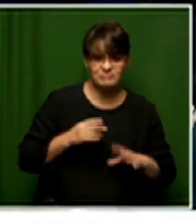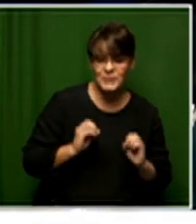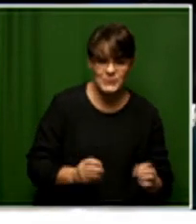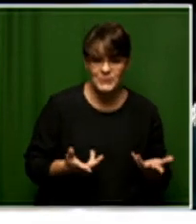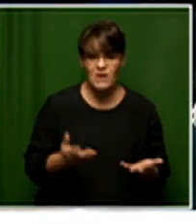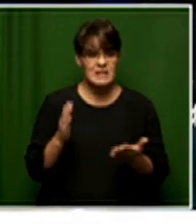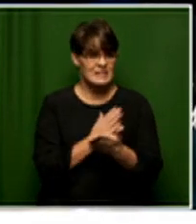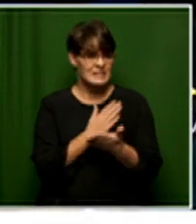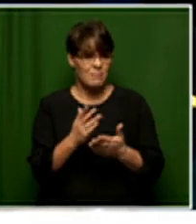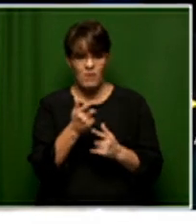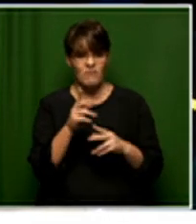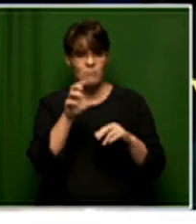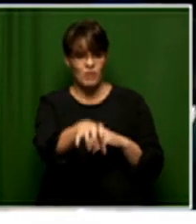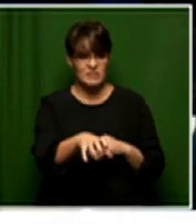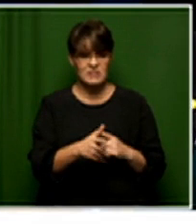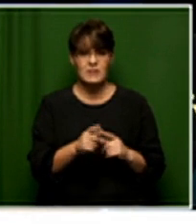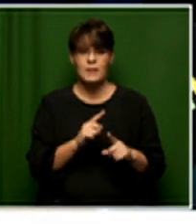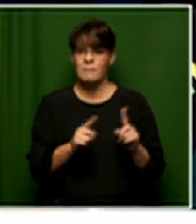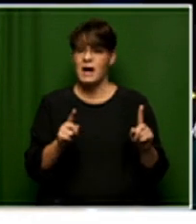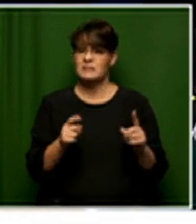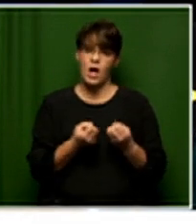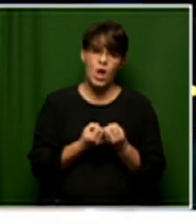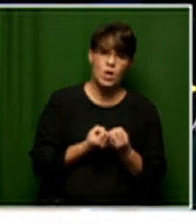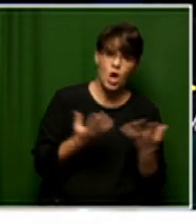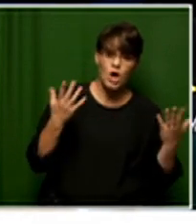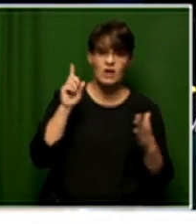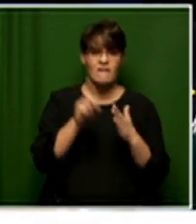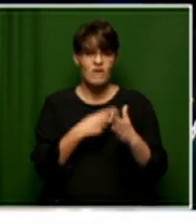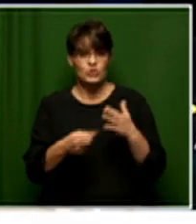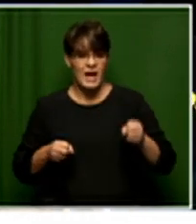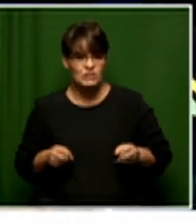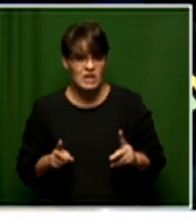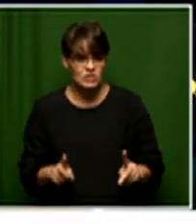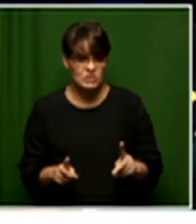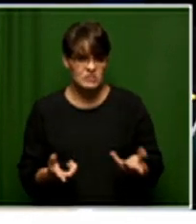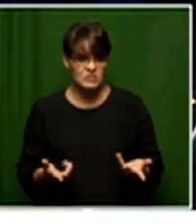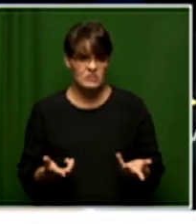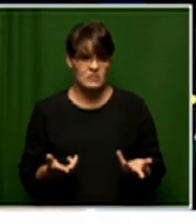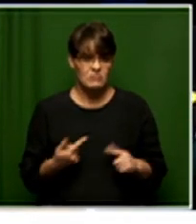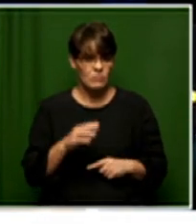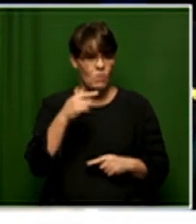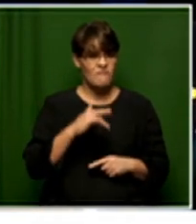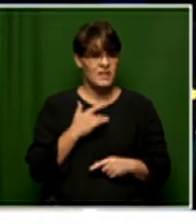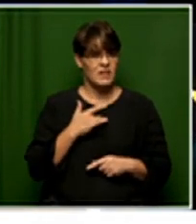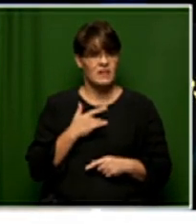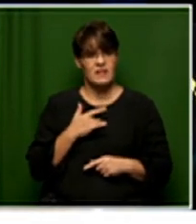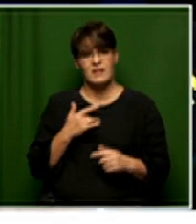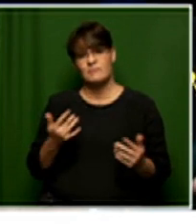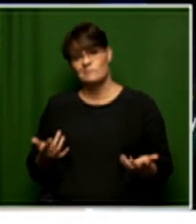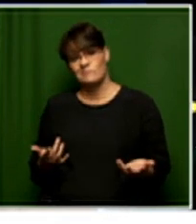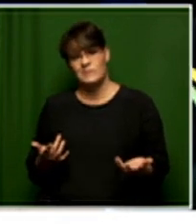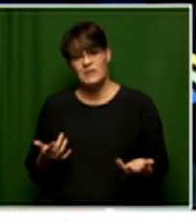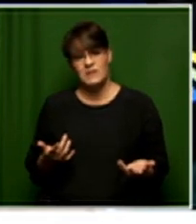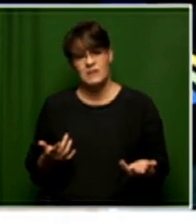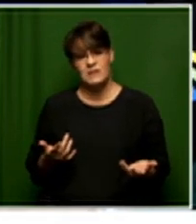in certain parts of the province. But there's been a lot of voter education. Do you feel that